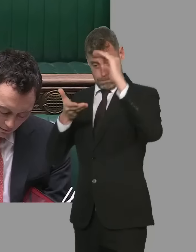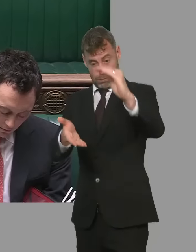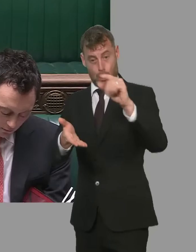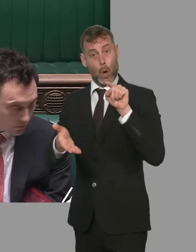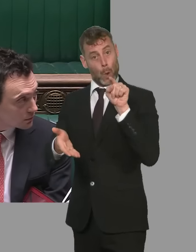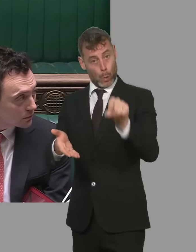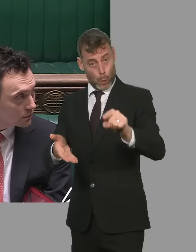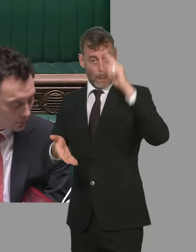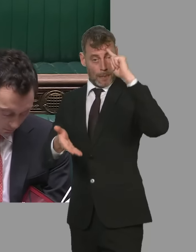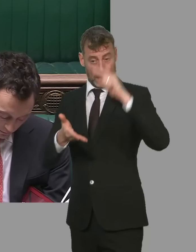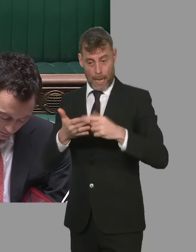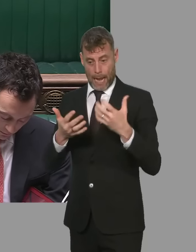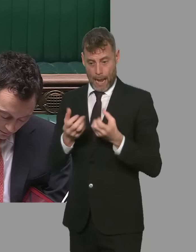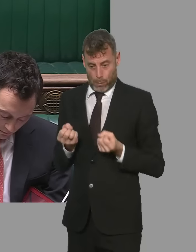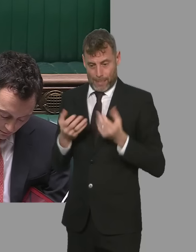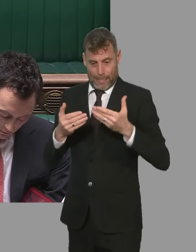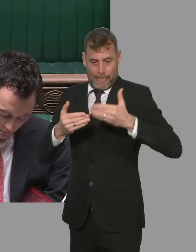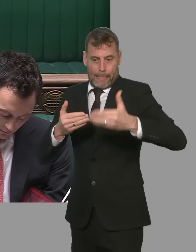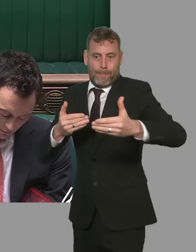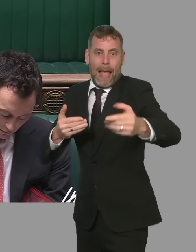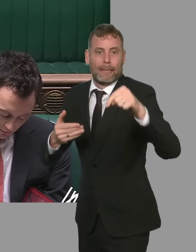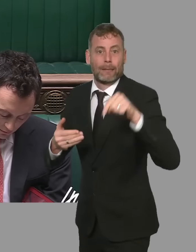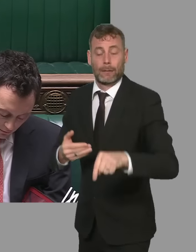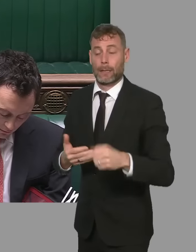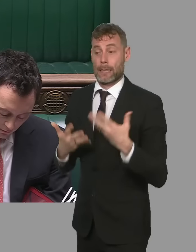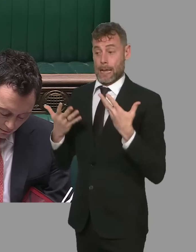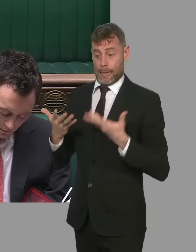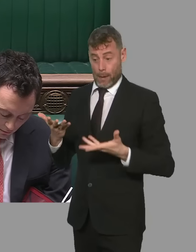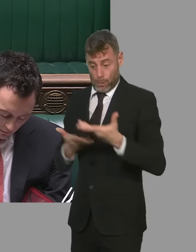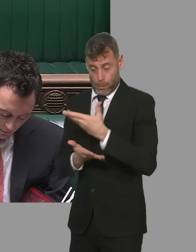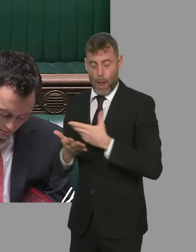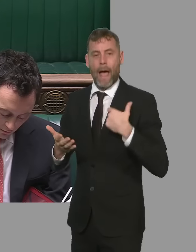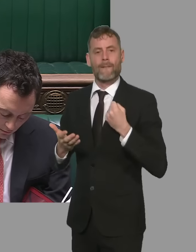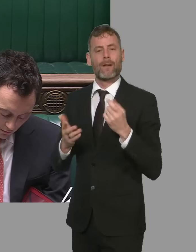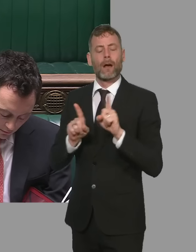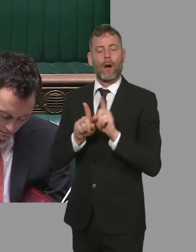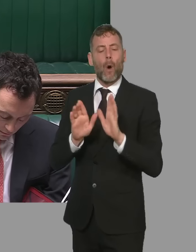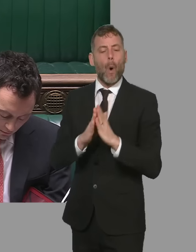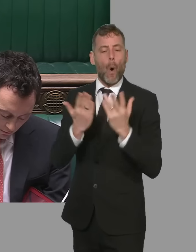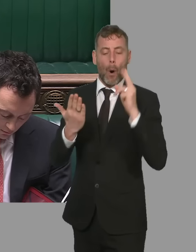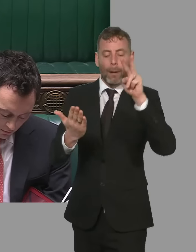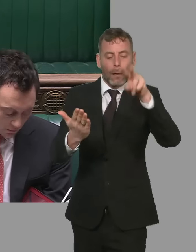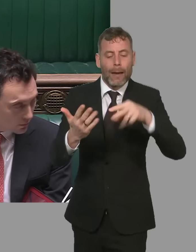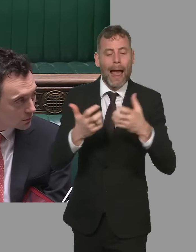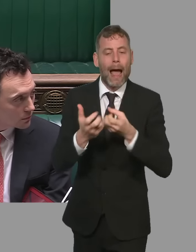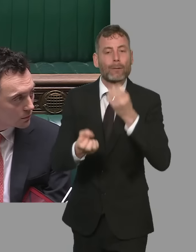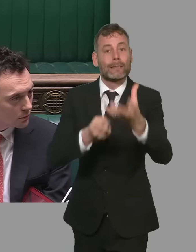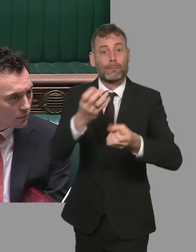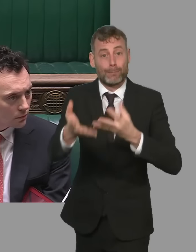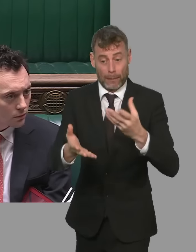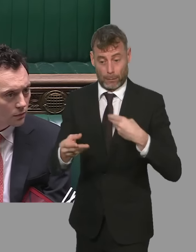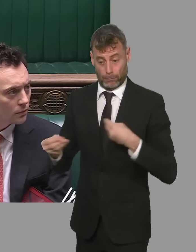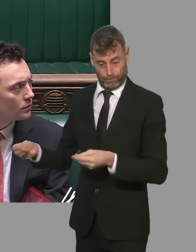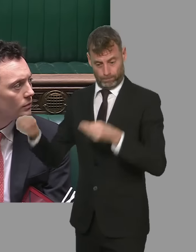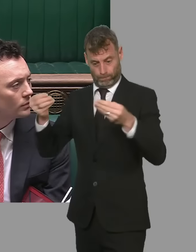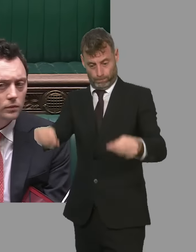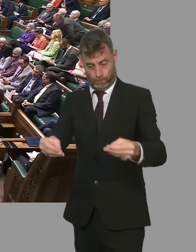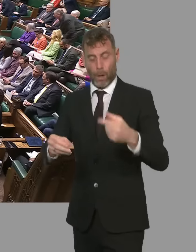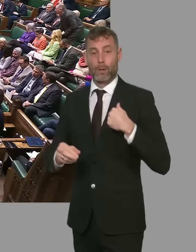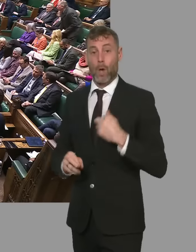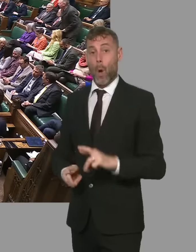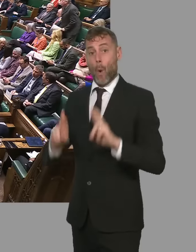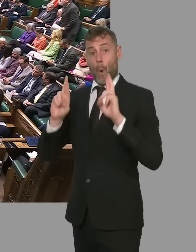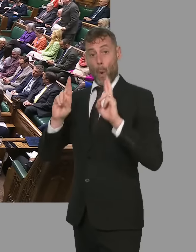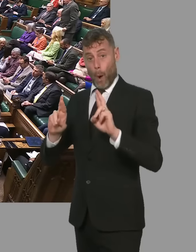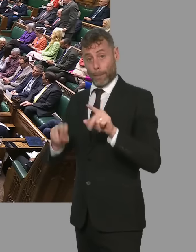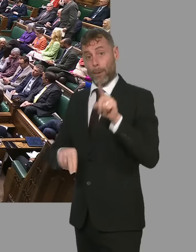book exercise, and I hope that the Northern Ireland executive, given those considerable additional resources, will be able to find a way forward. Sammy